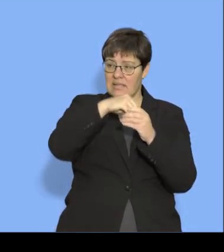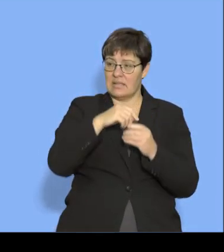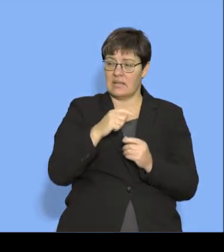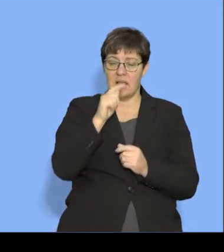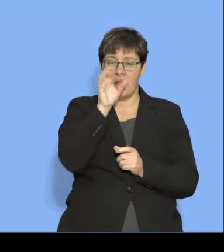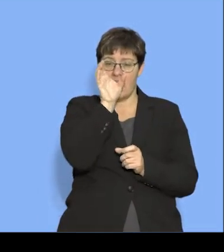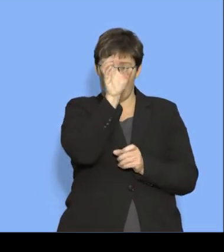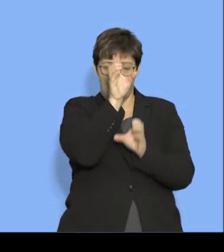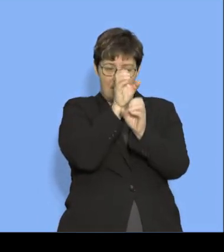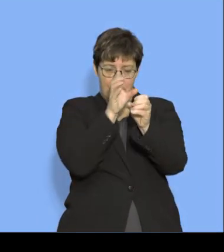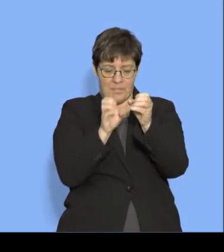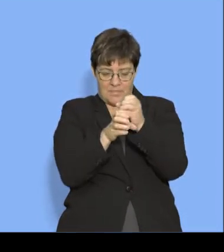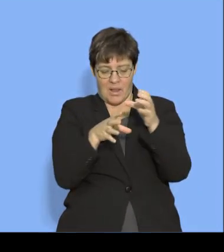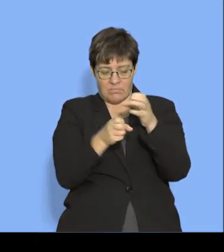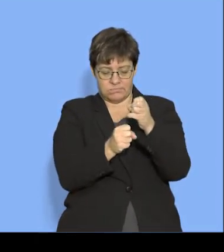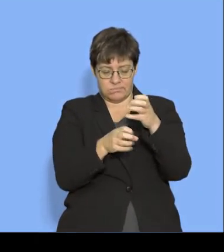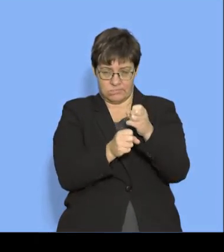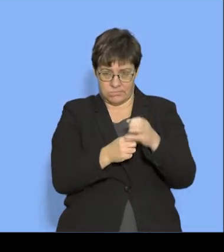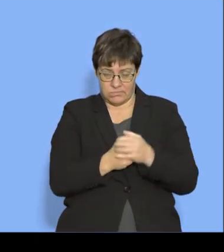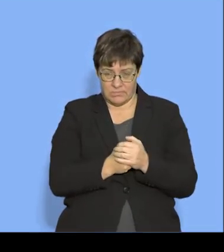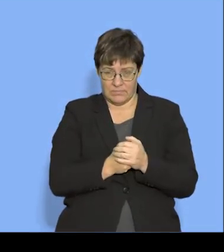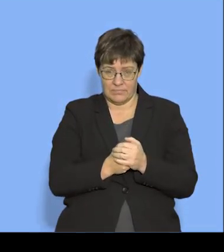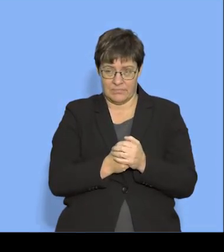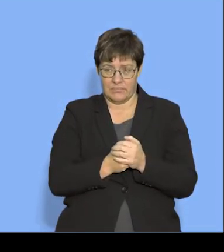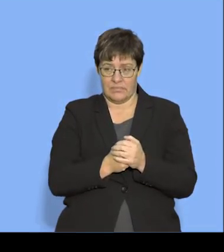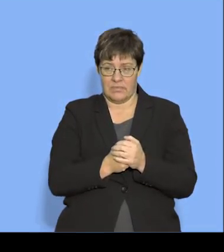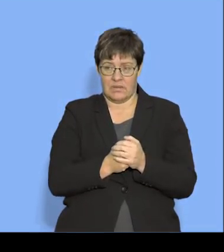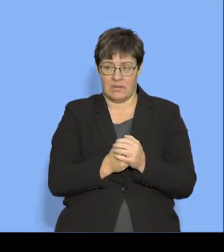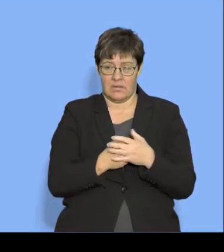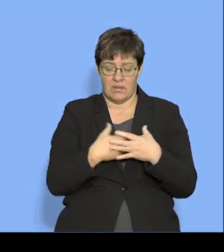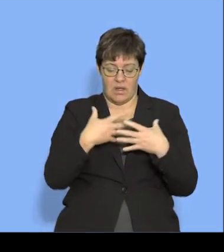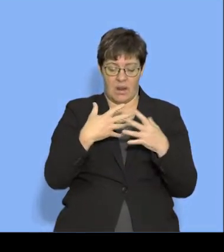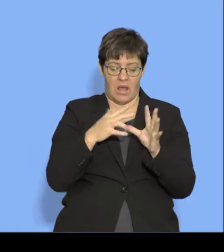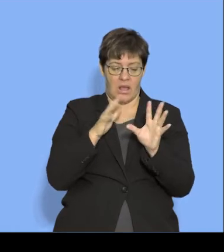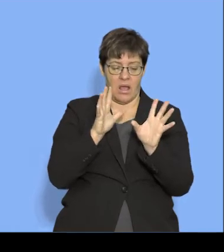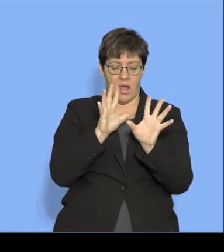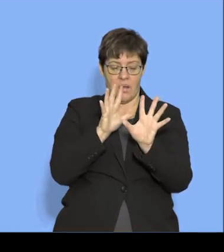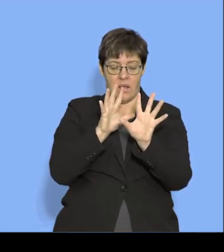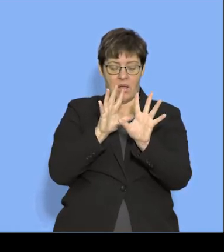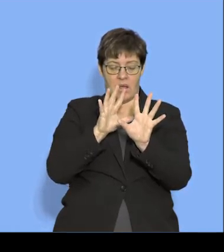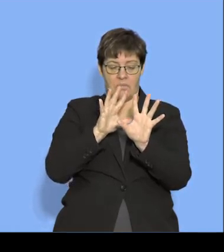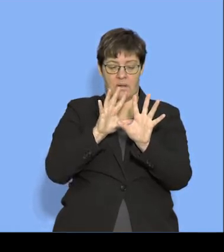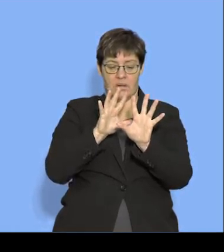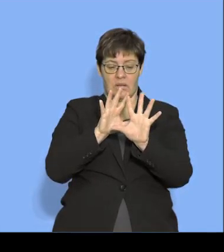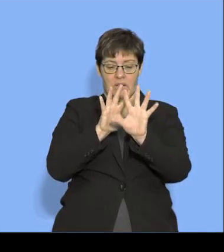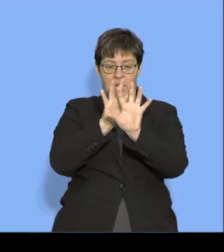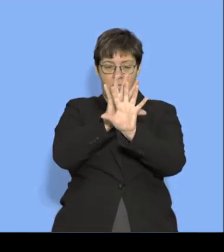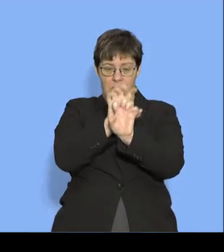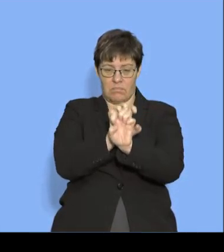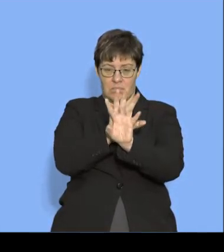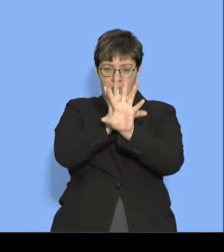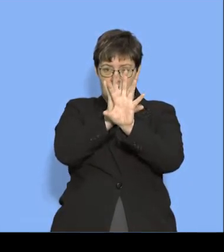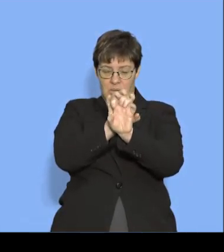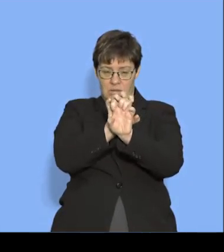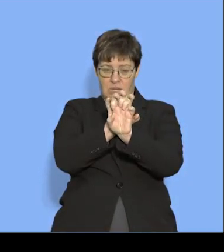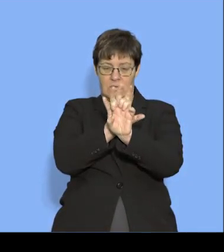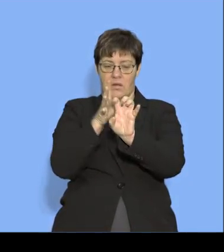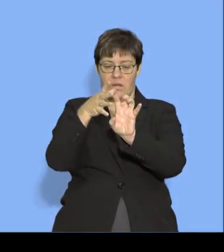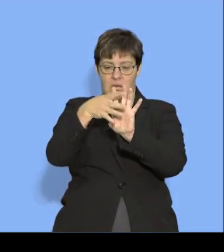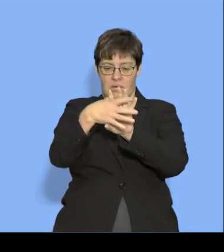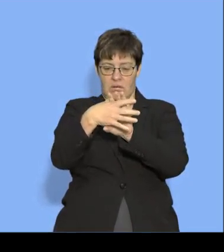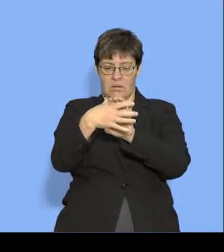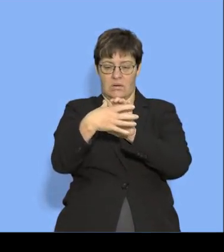of that called circular muscles. And so these muscles work antagonistically, meaning opposite each other.